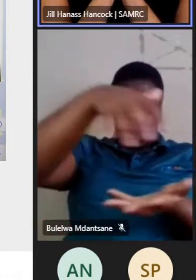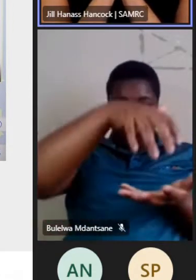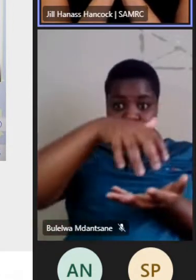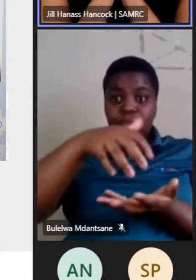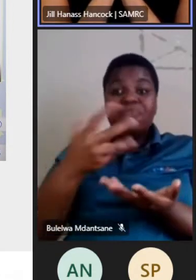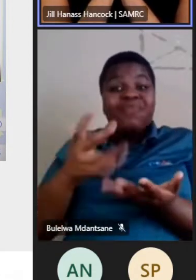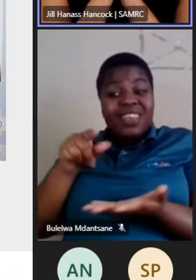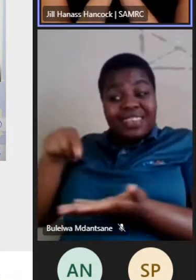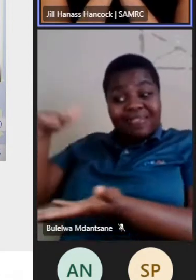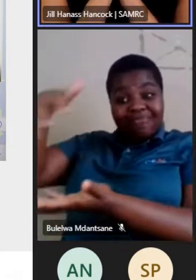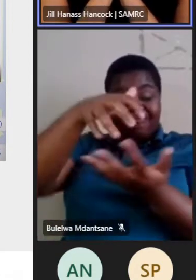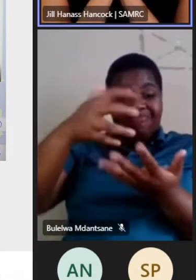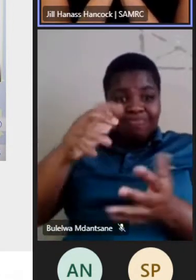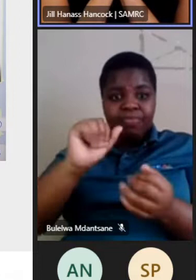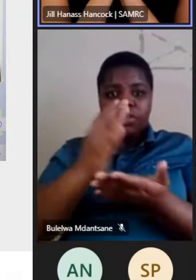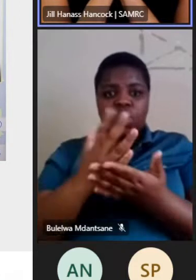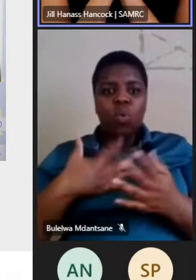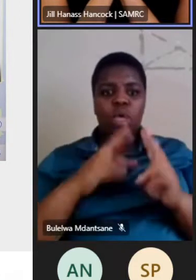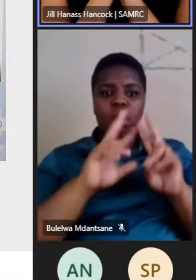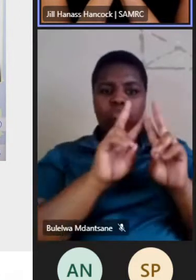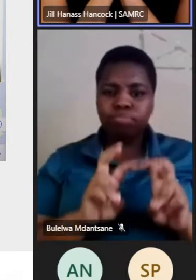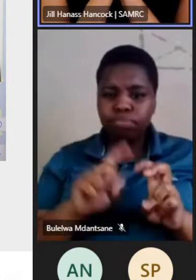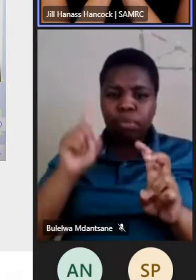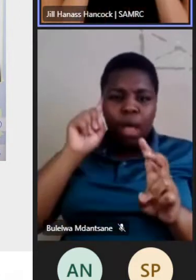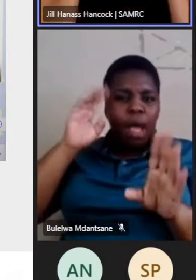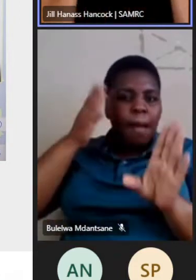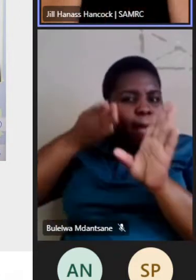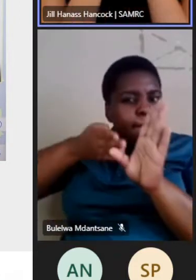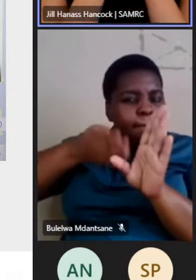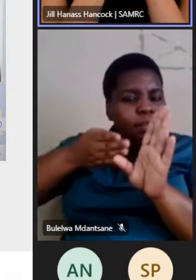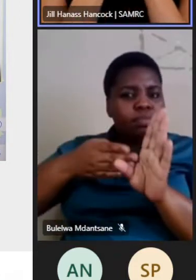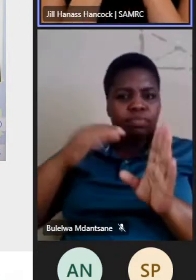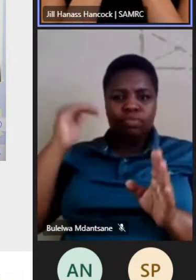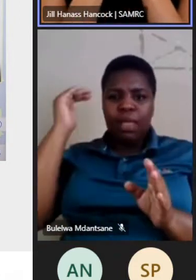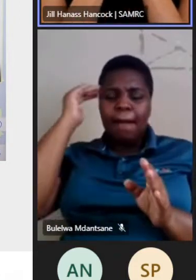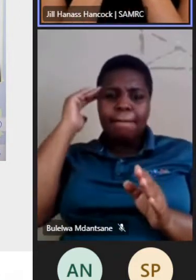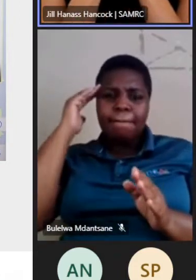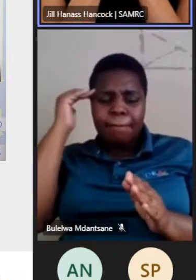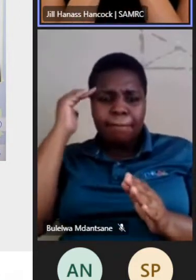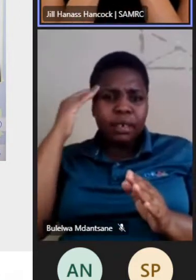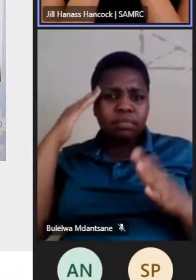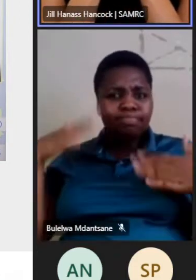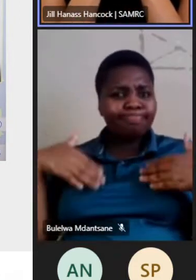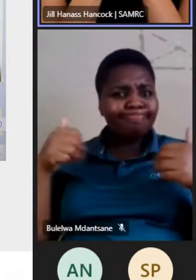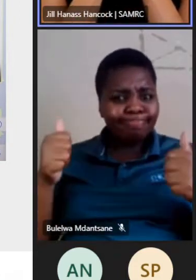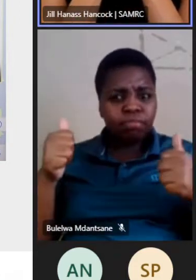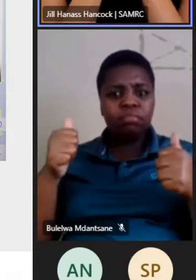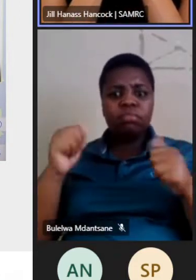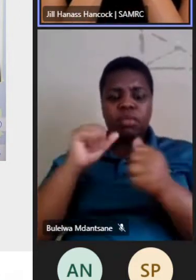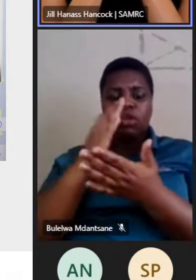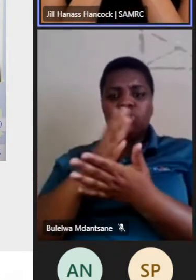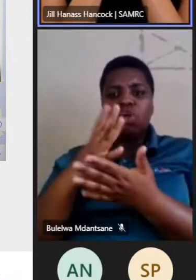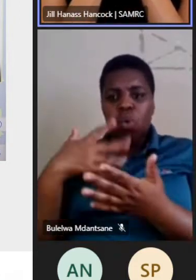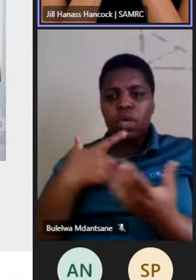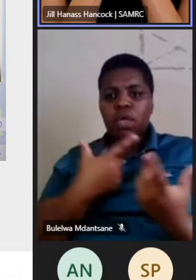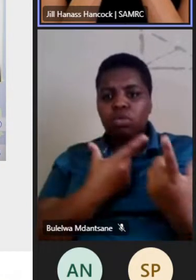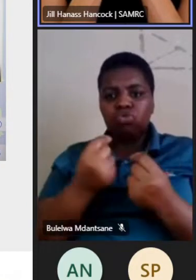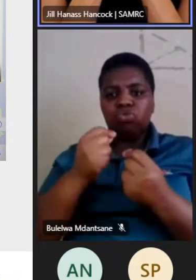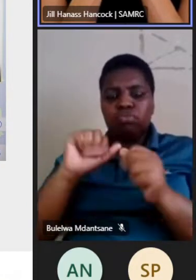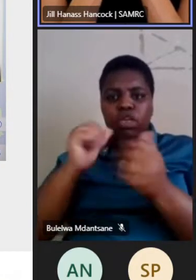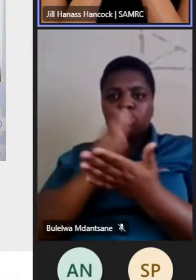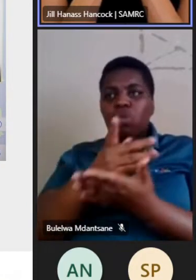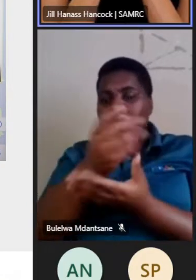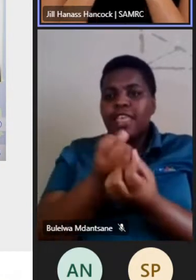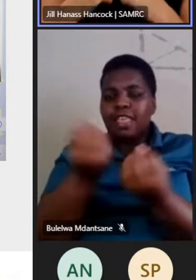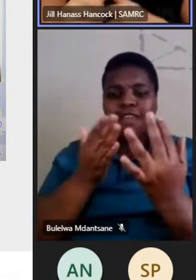food security, mental health and coping, the experience with COVID itself, and obviously the access to sexual reproductive